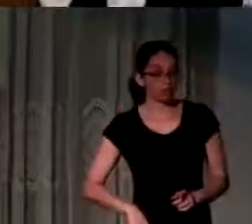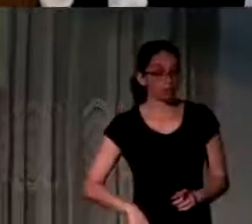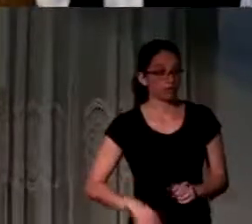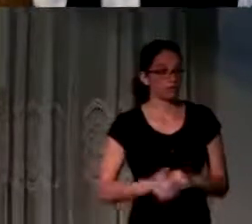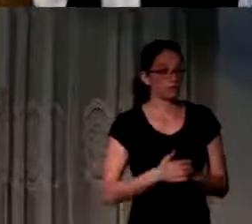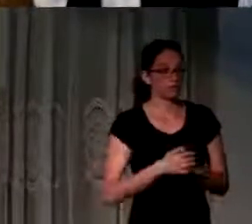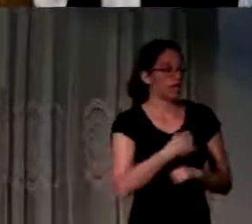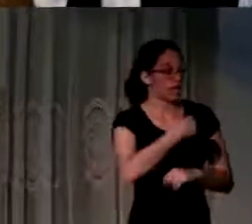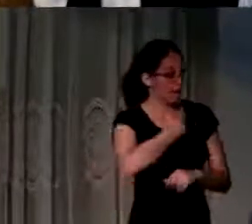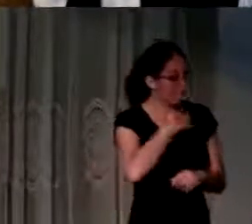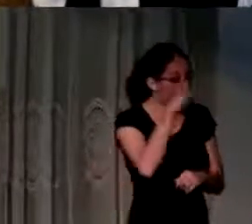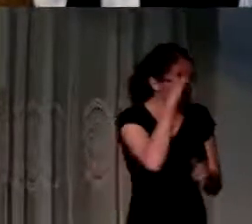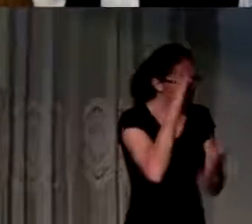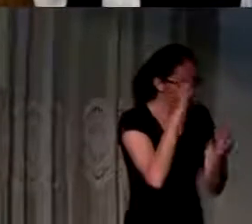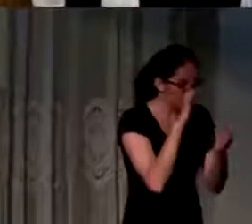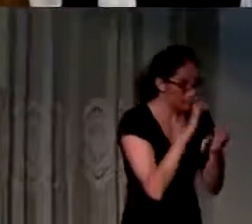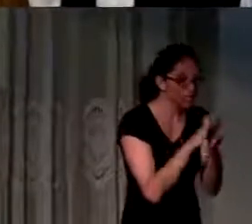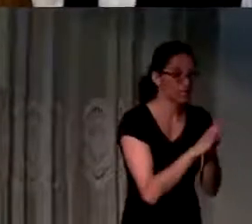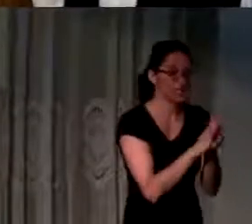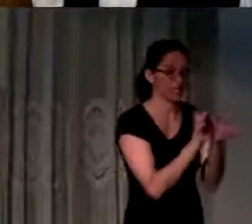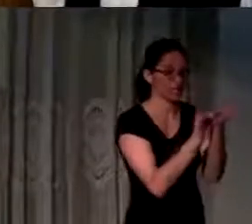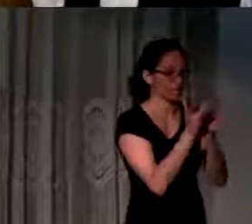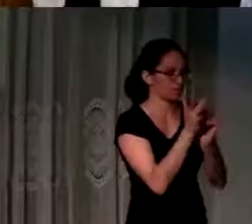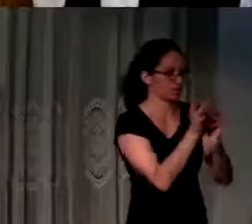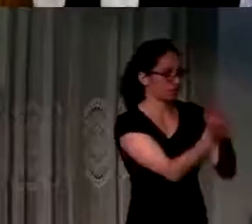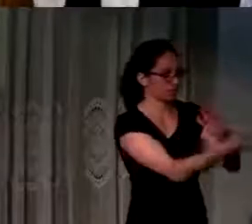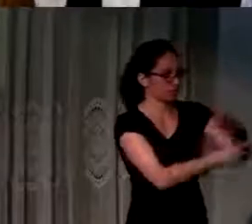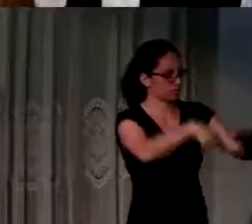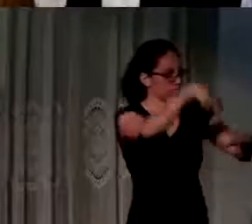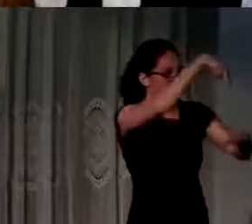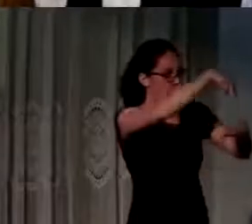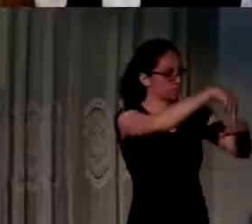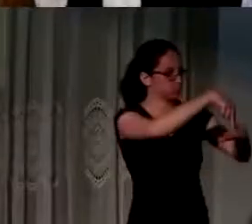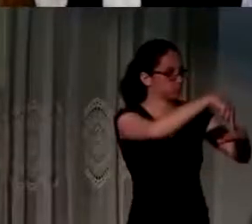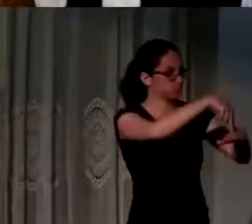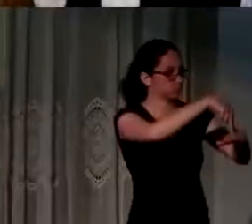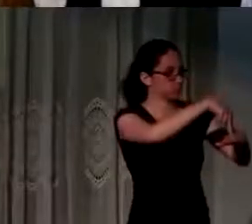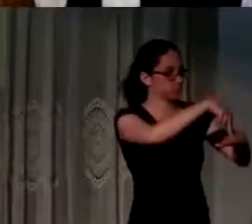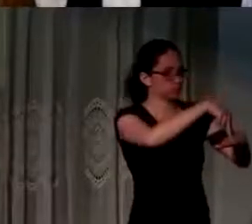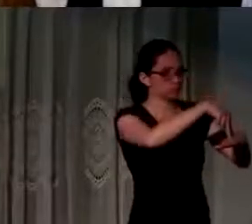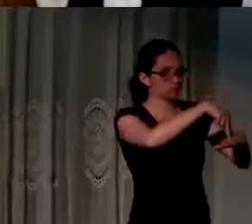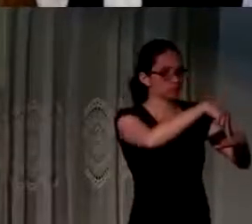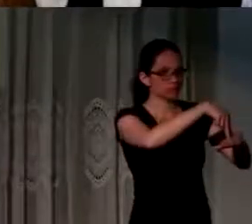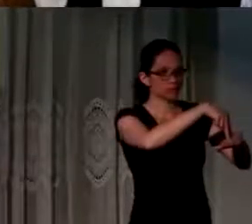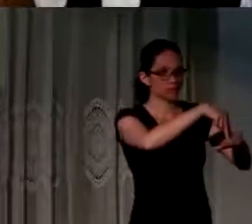and I believe that he rose from the dead for me.